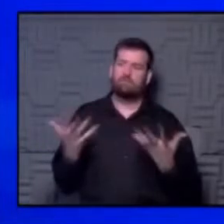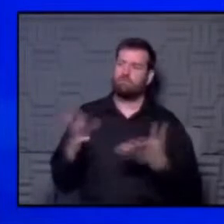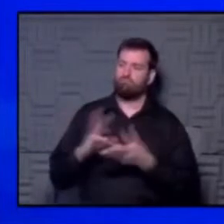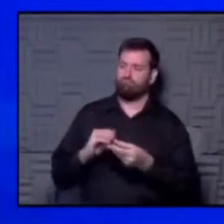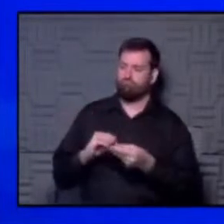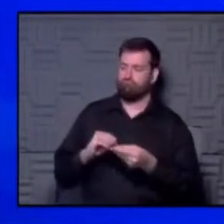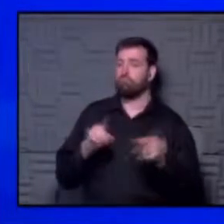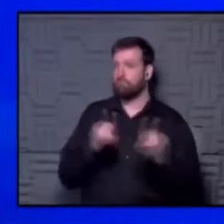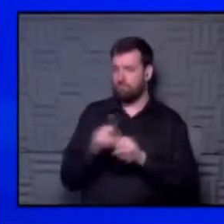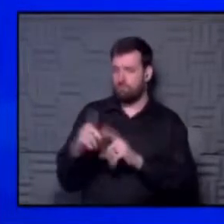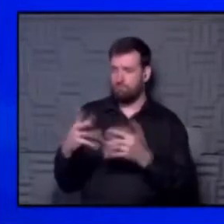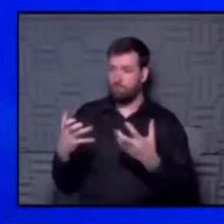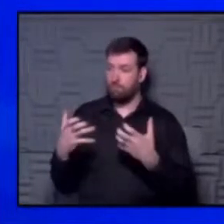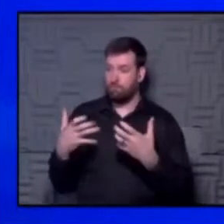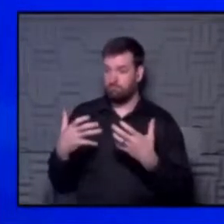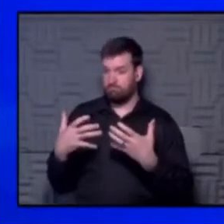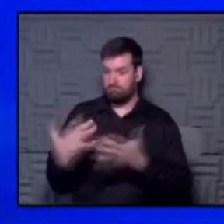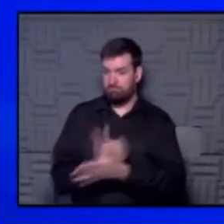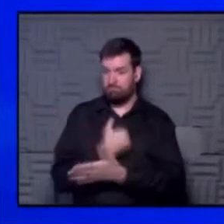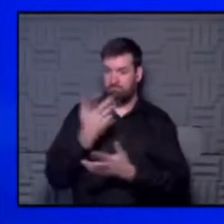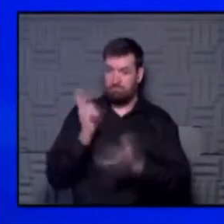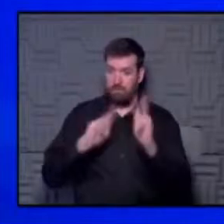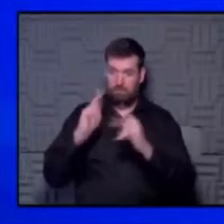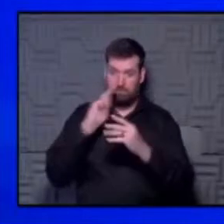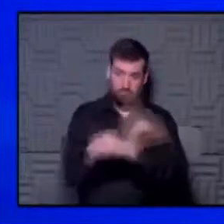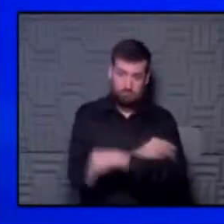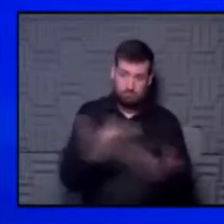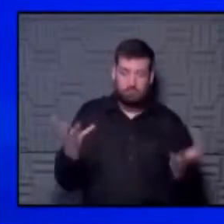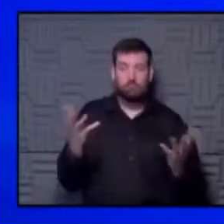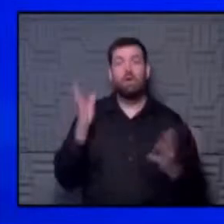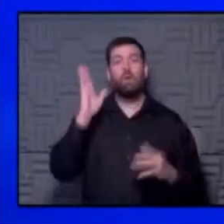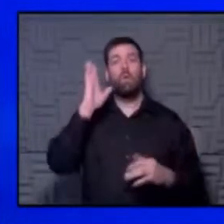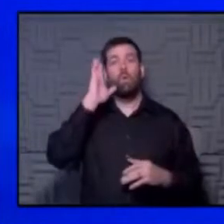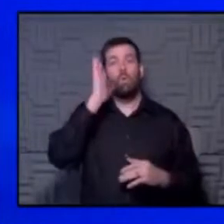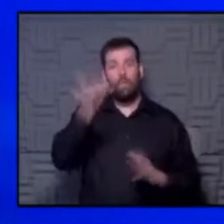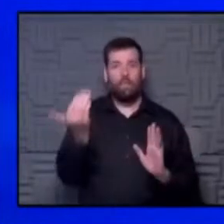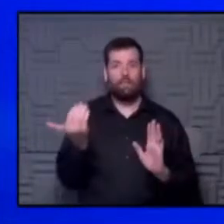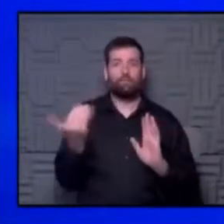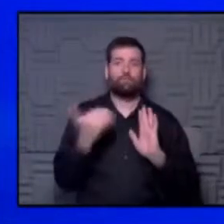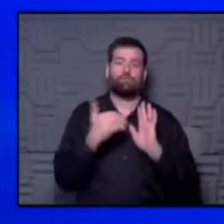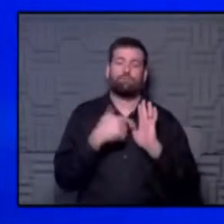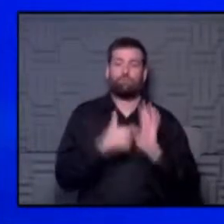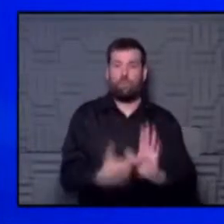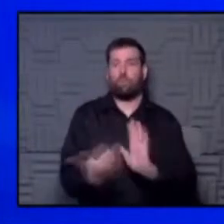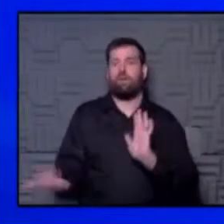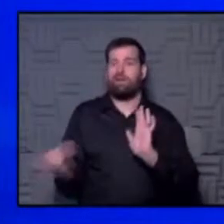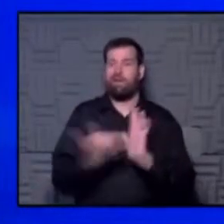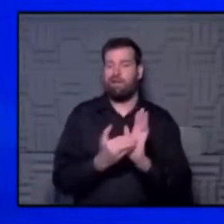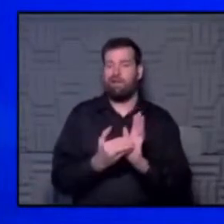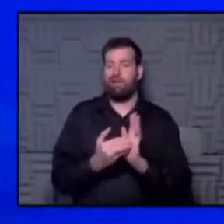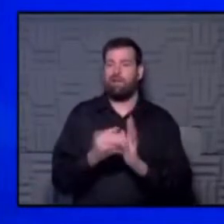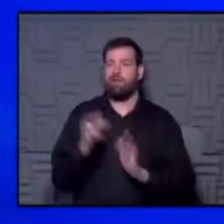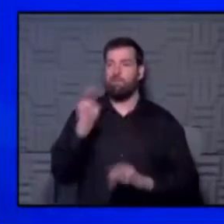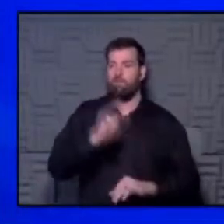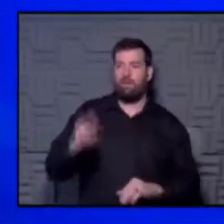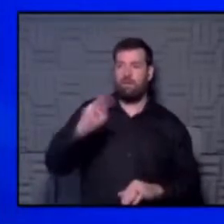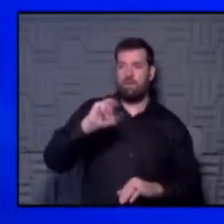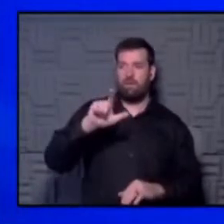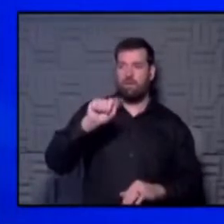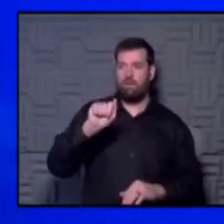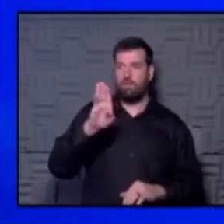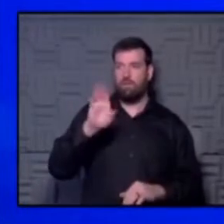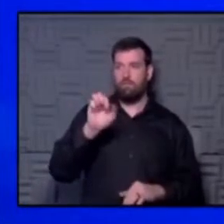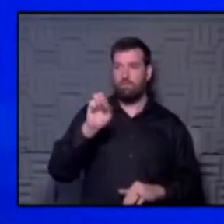I'd also like to take this opportunity to let people know we will re-show that broadcast on Monday, on Labor Day,